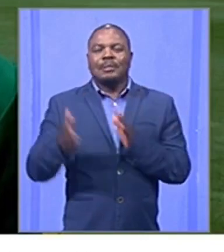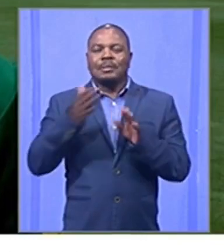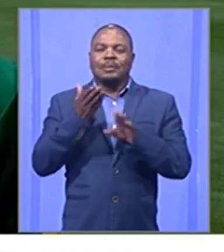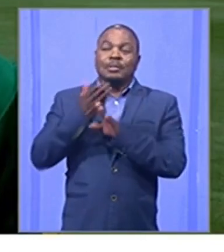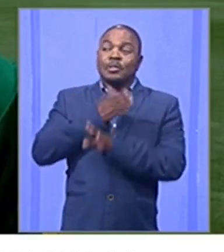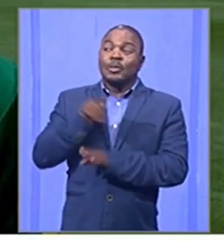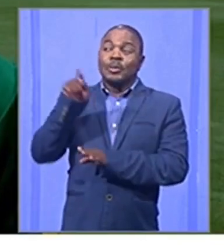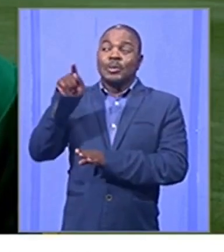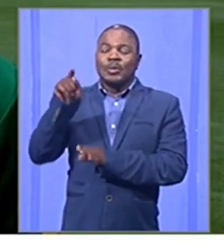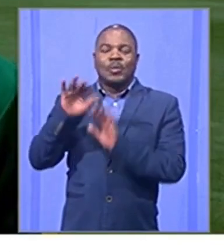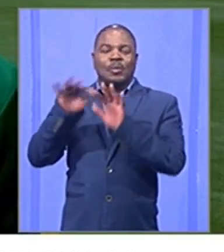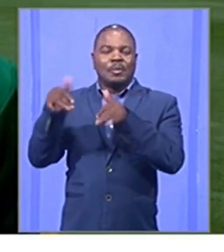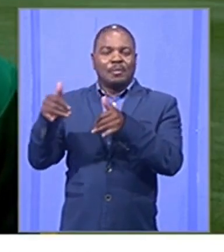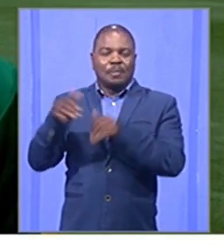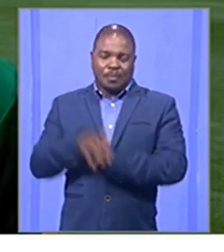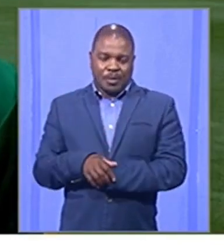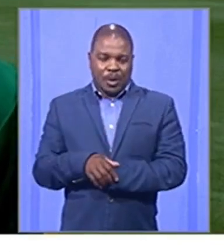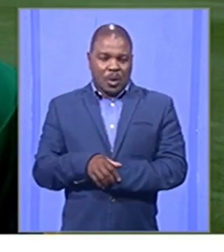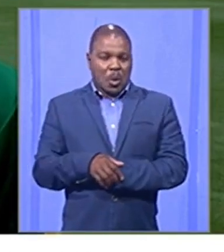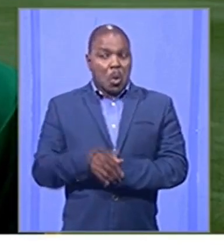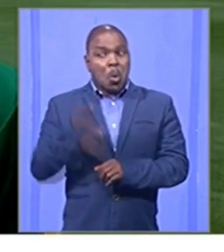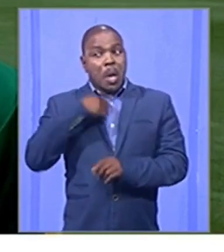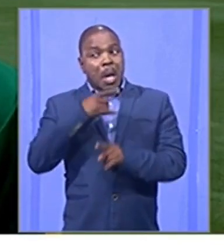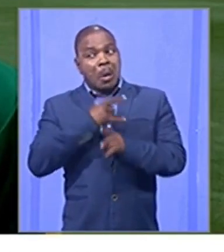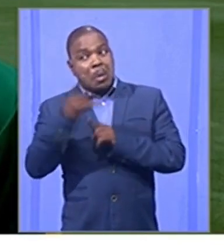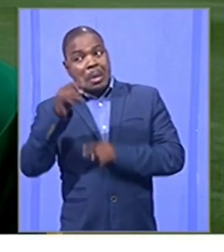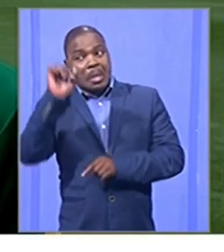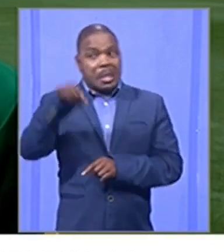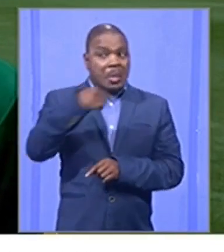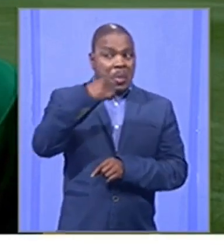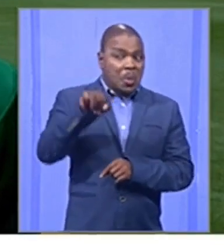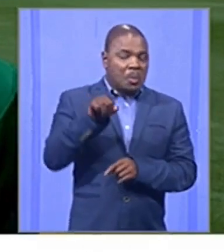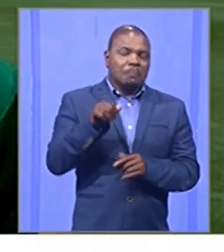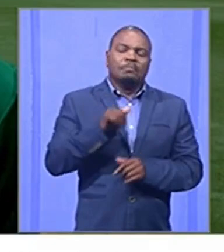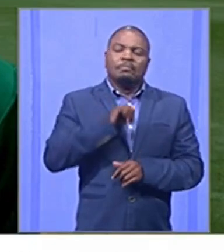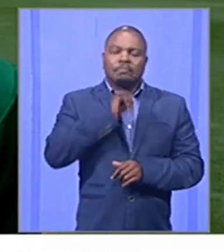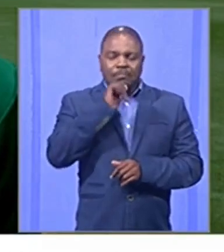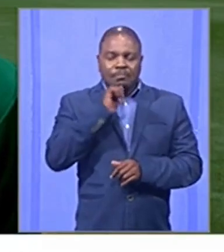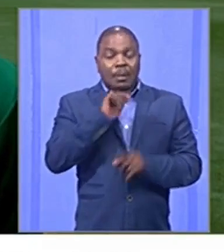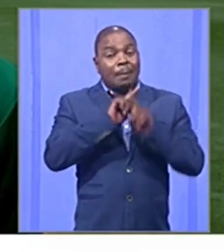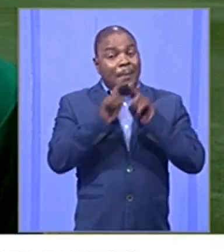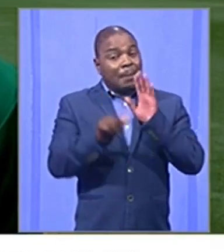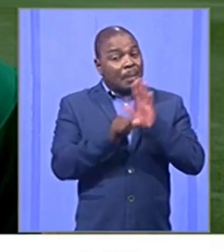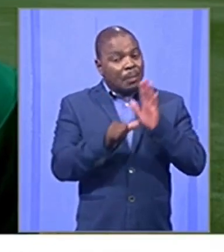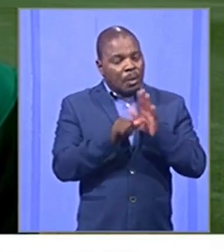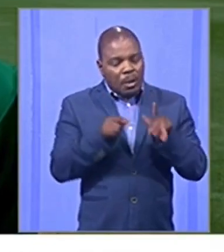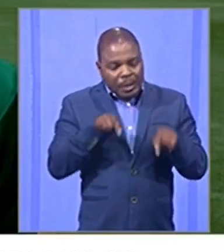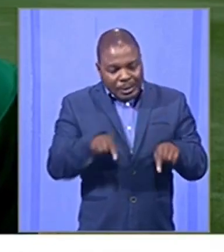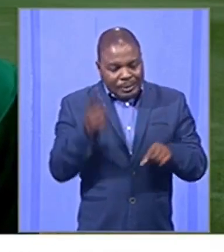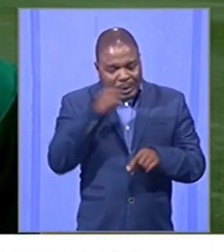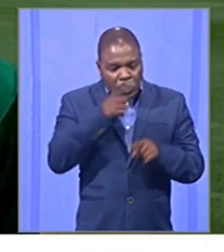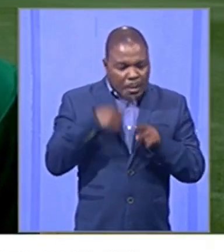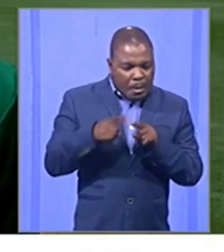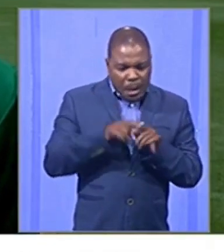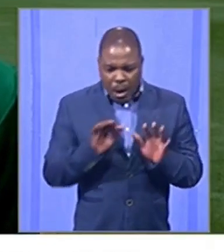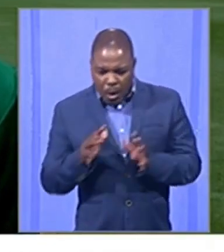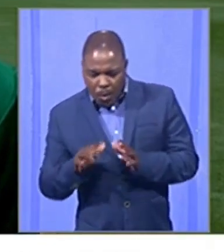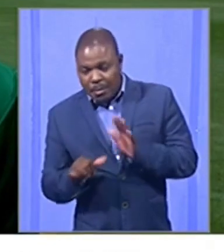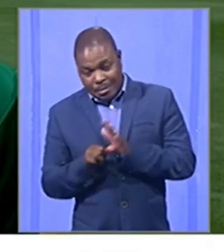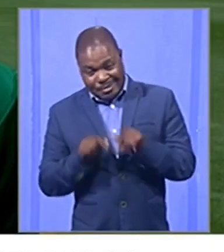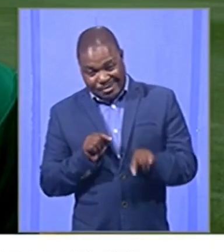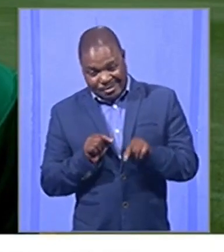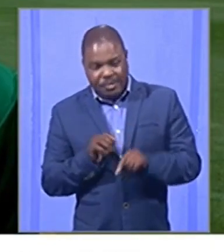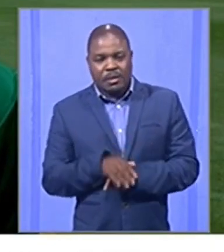So I think whether we get a positive result or a loss, what's important is the performance on the day. And I think that's what